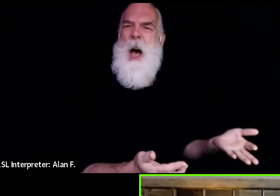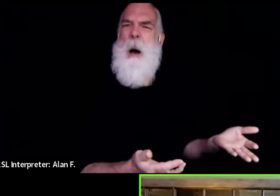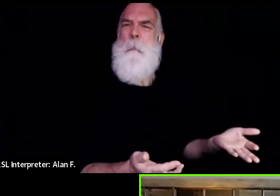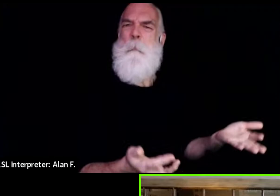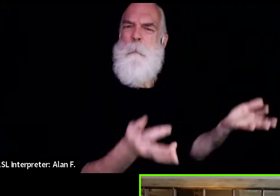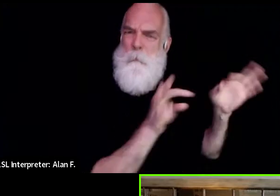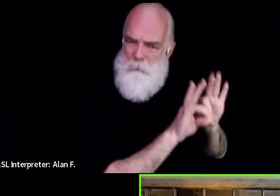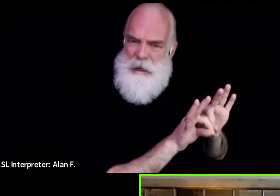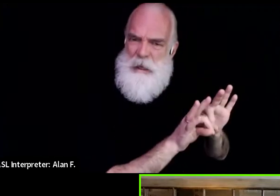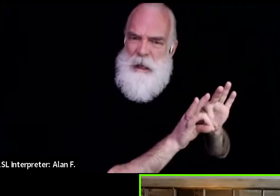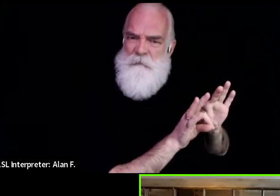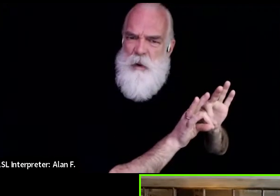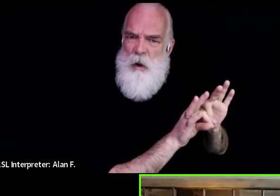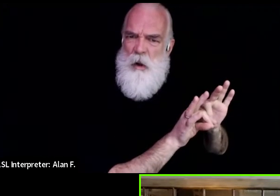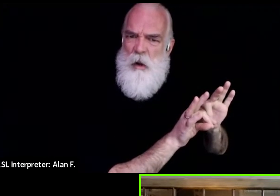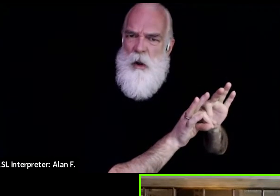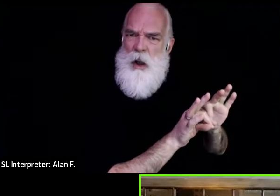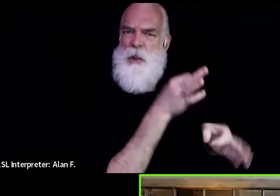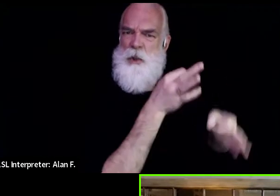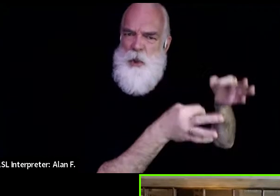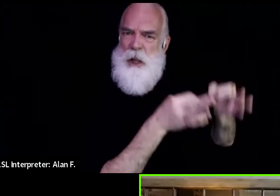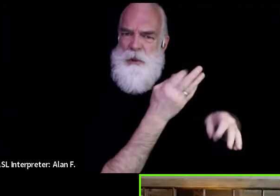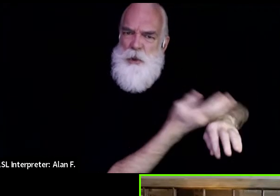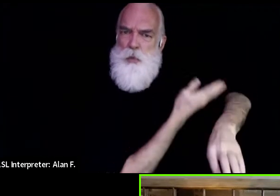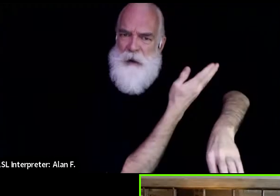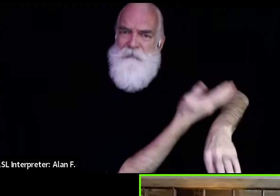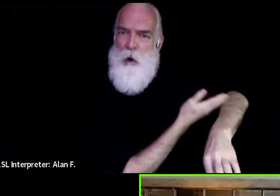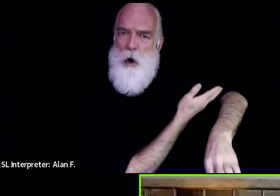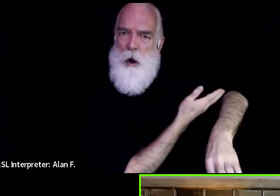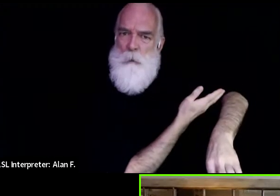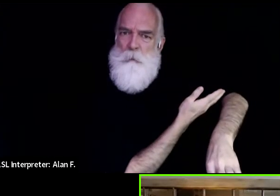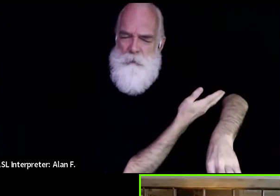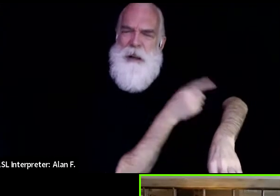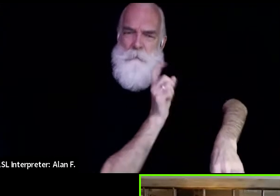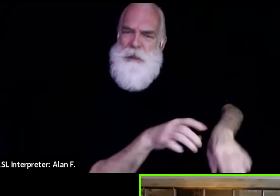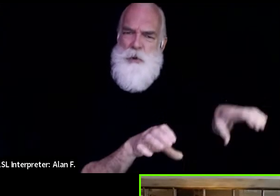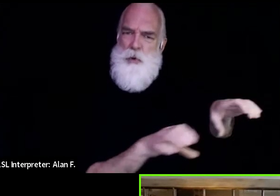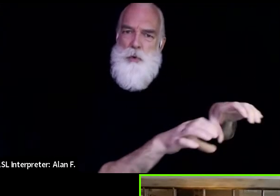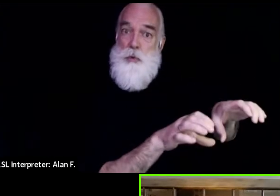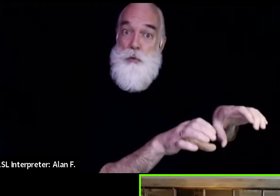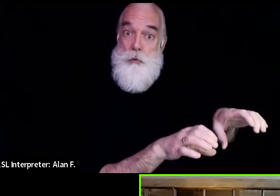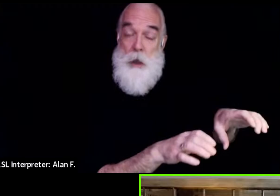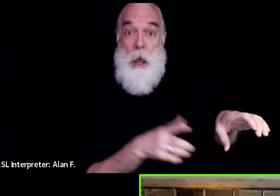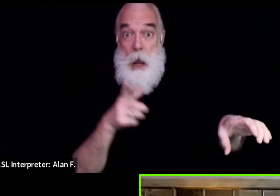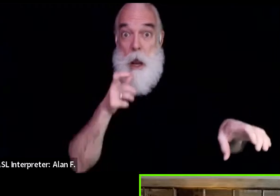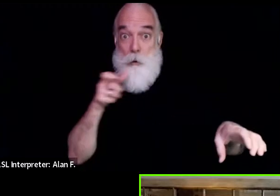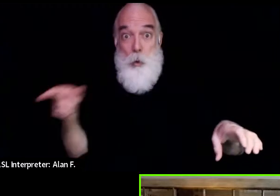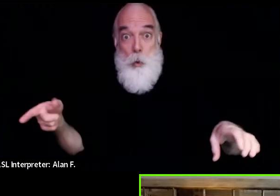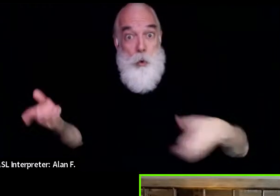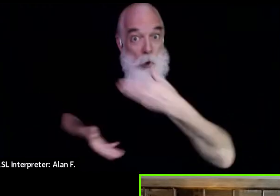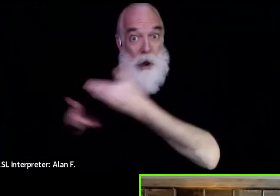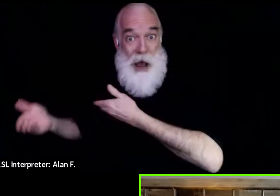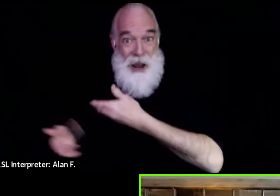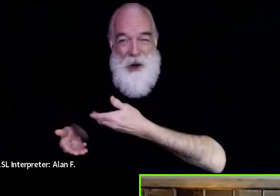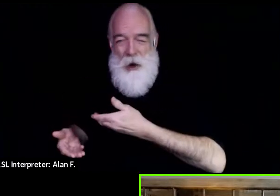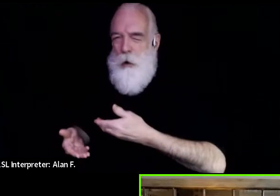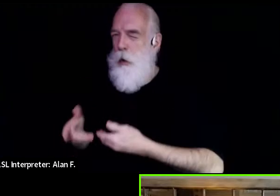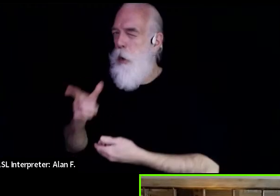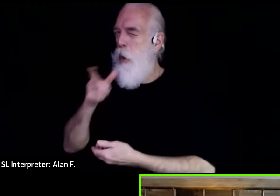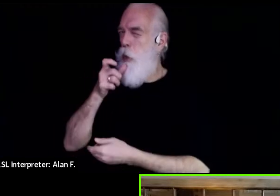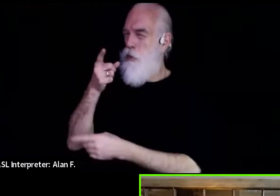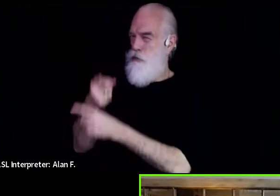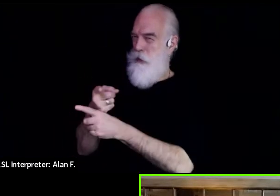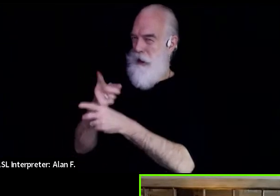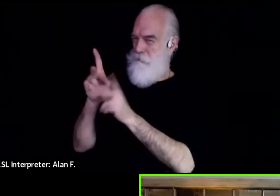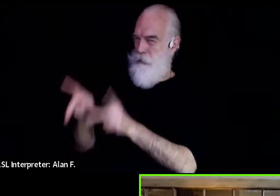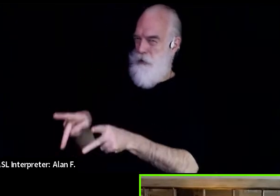sure that these officers that you are hiring are the right officers, that your standards may need to change,